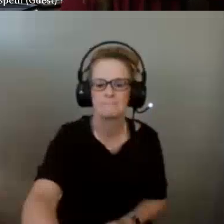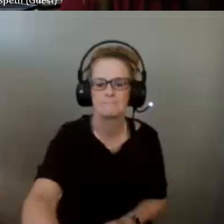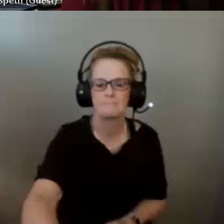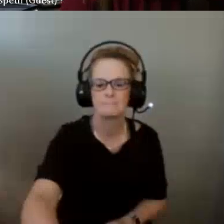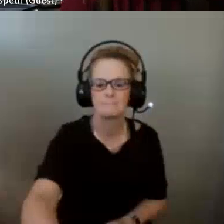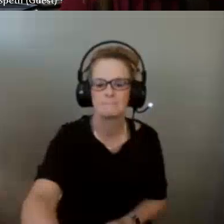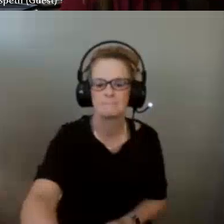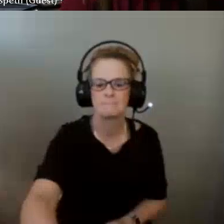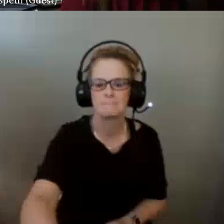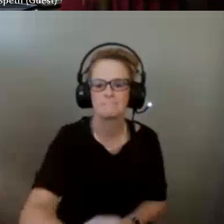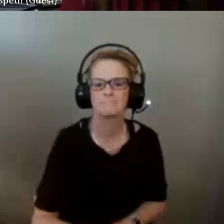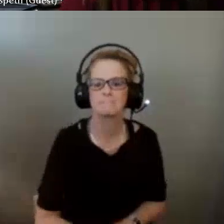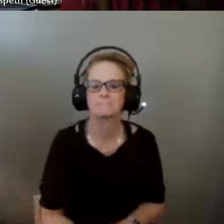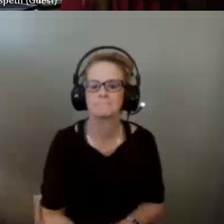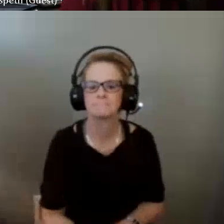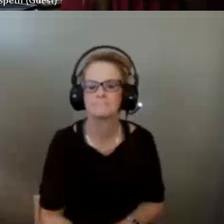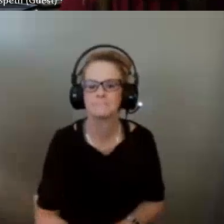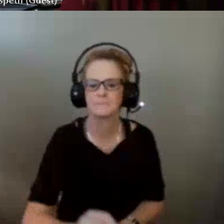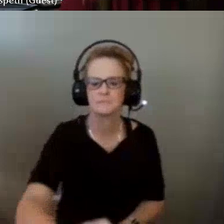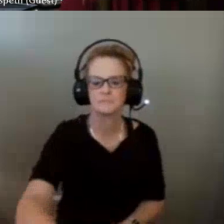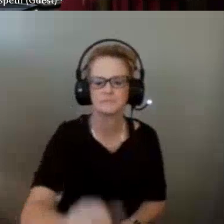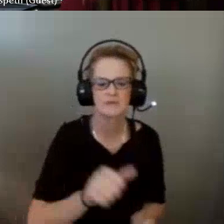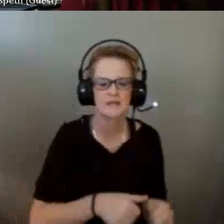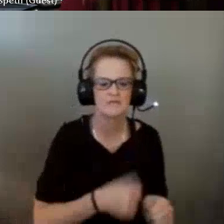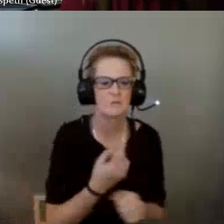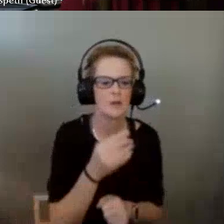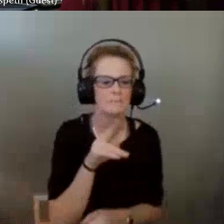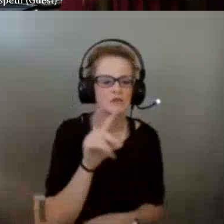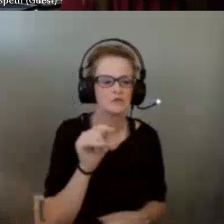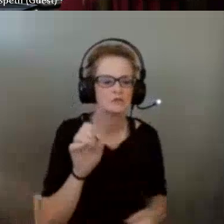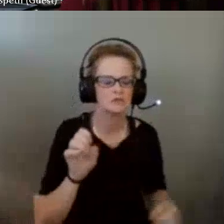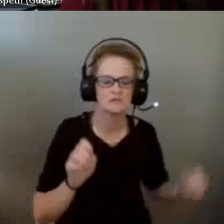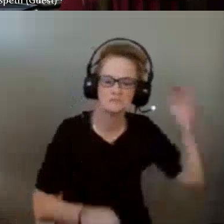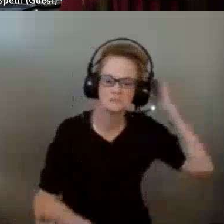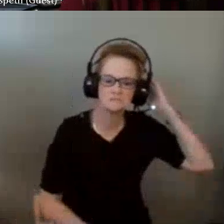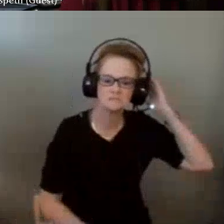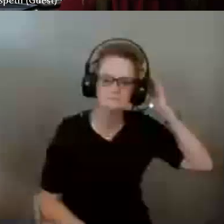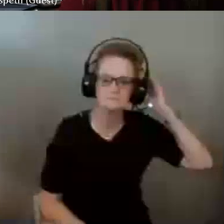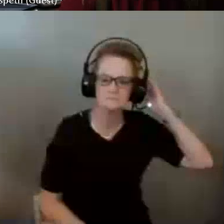I'm going to check to make sure everybody's muted.